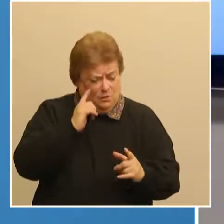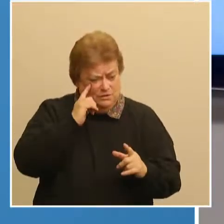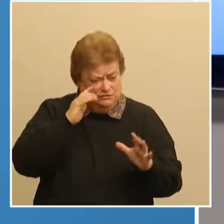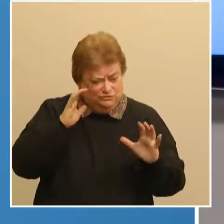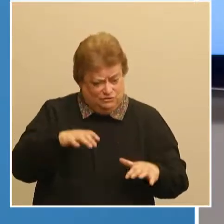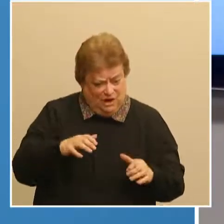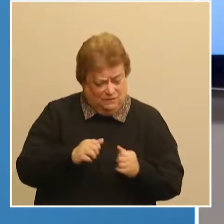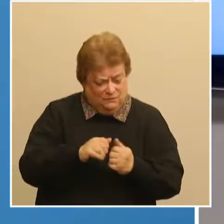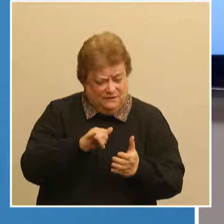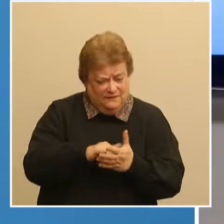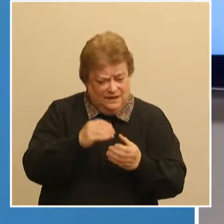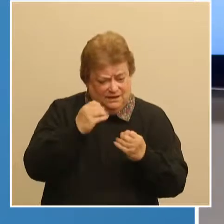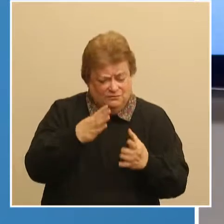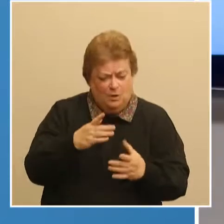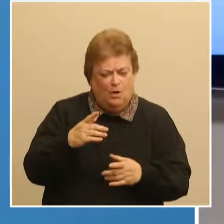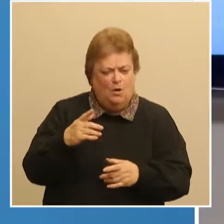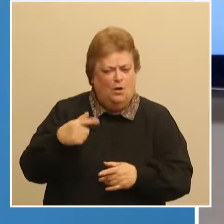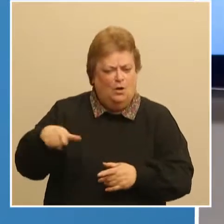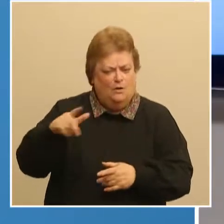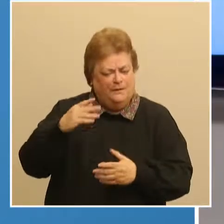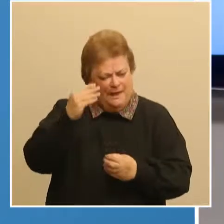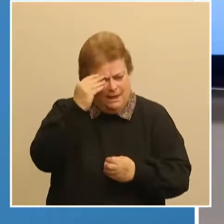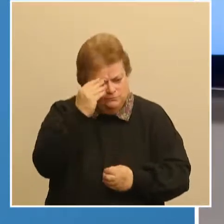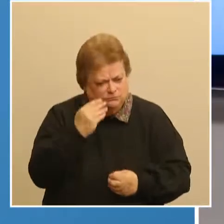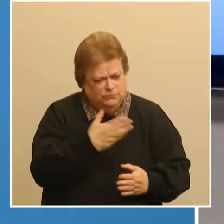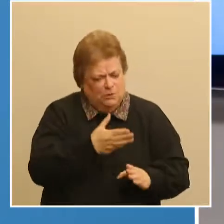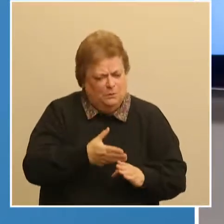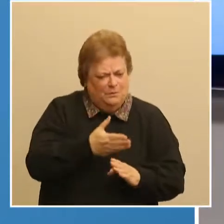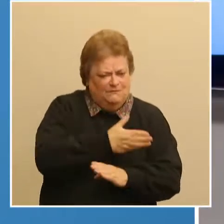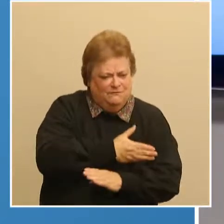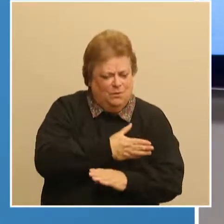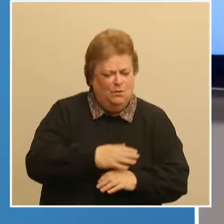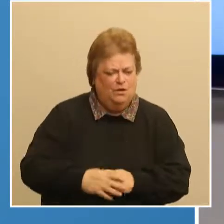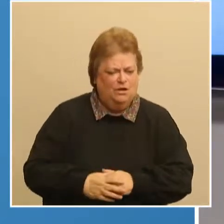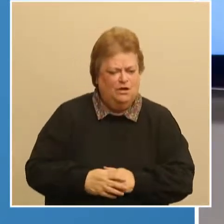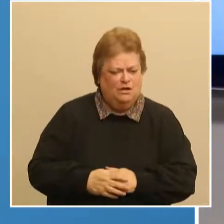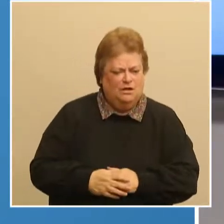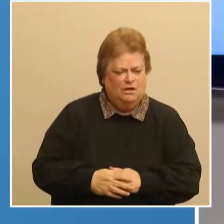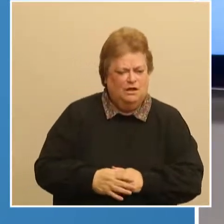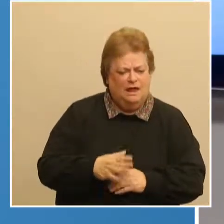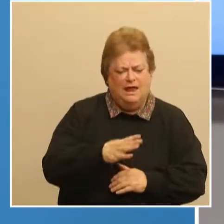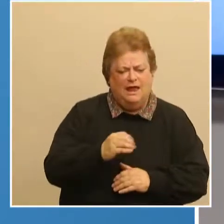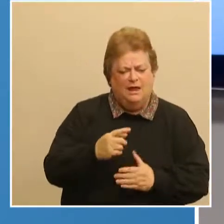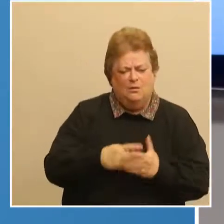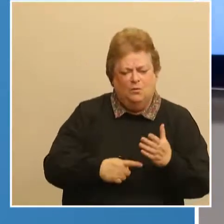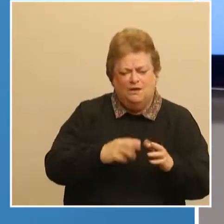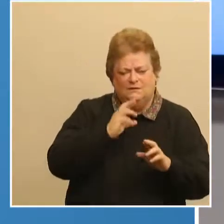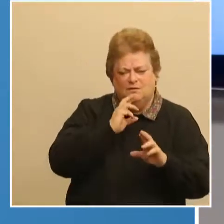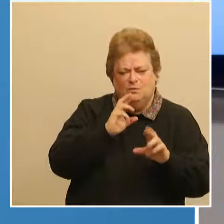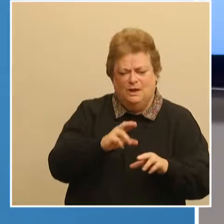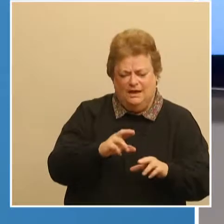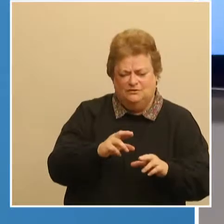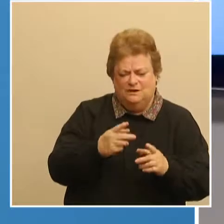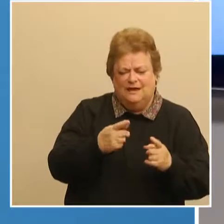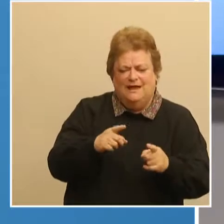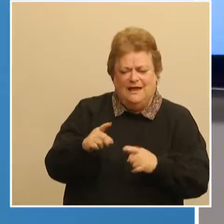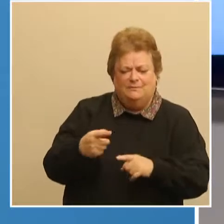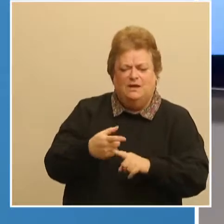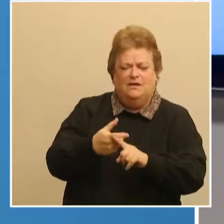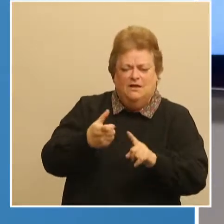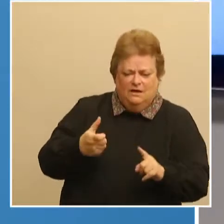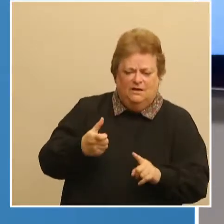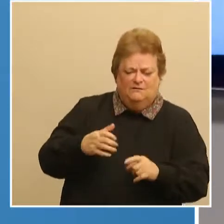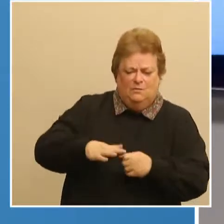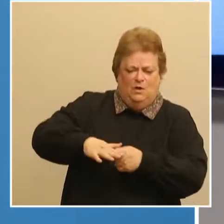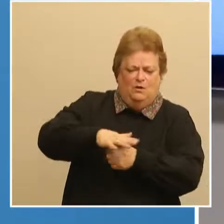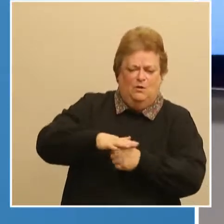if you guys were consulted previously about that, and then in the days since, what the reaction has been from the local community, the medical